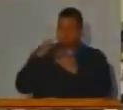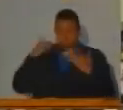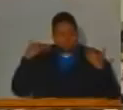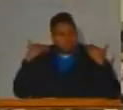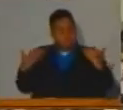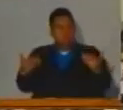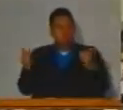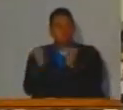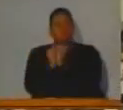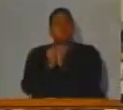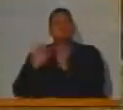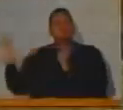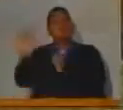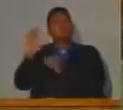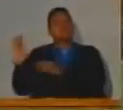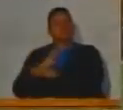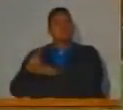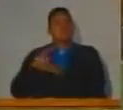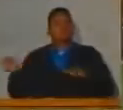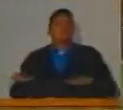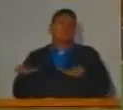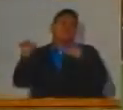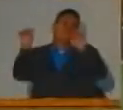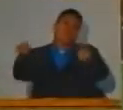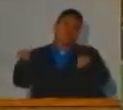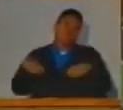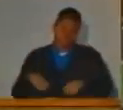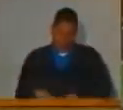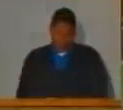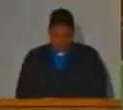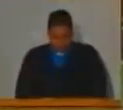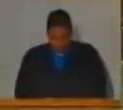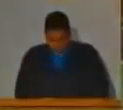on with their business.